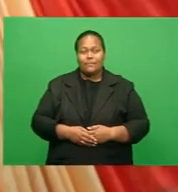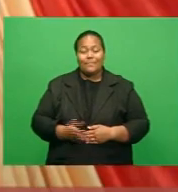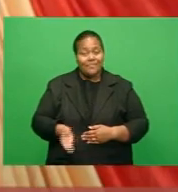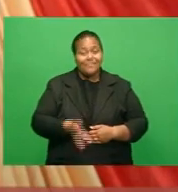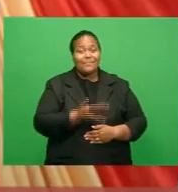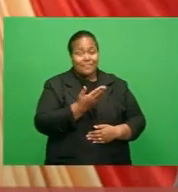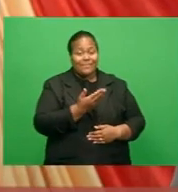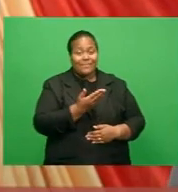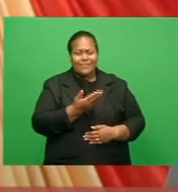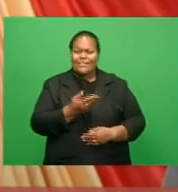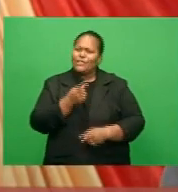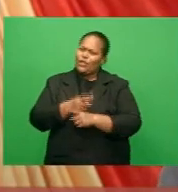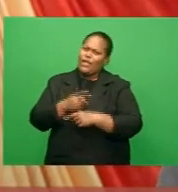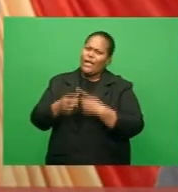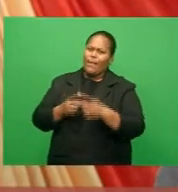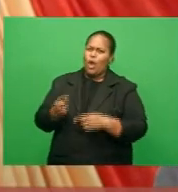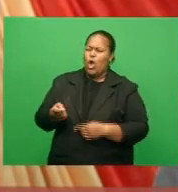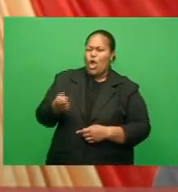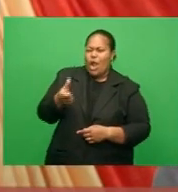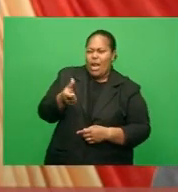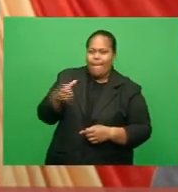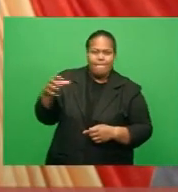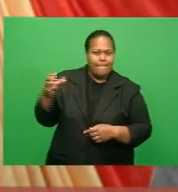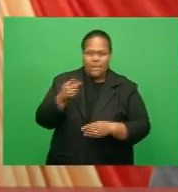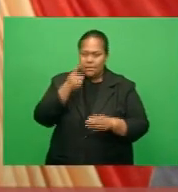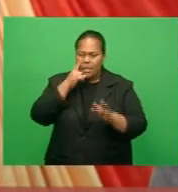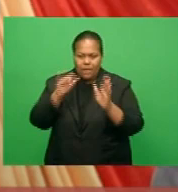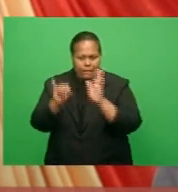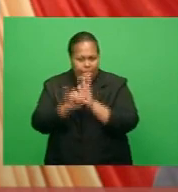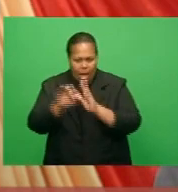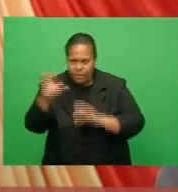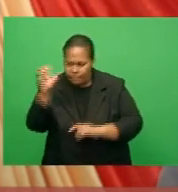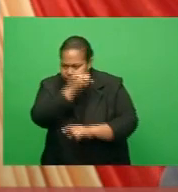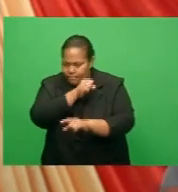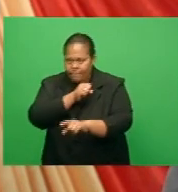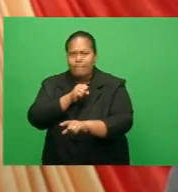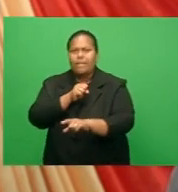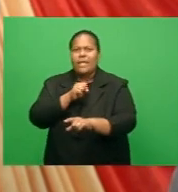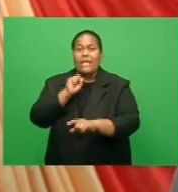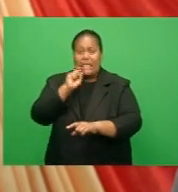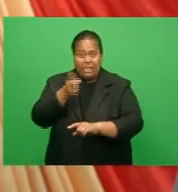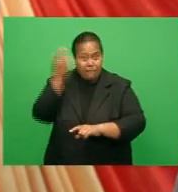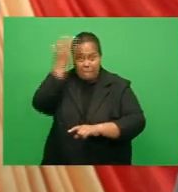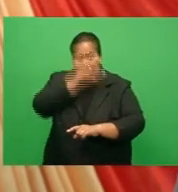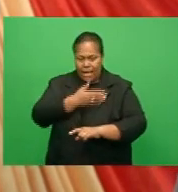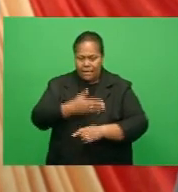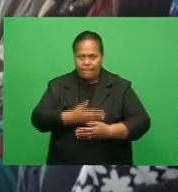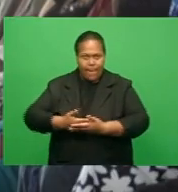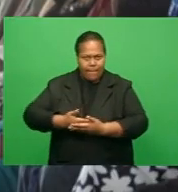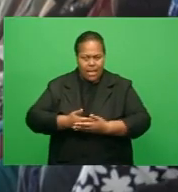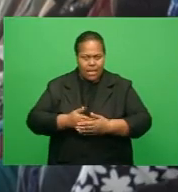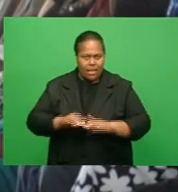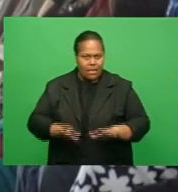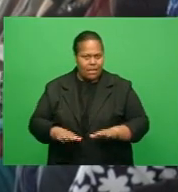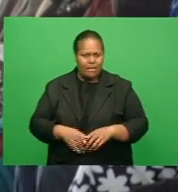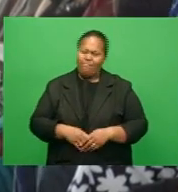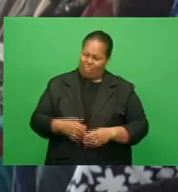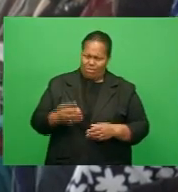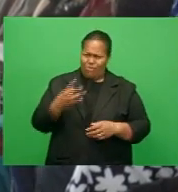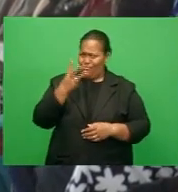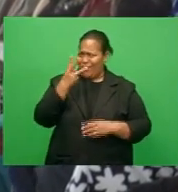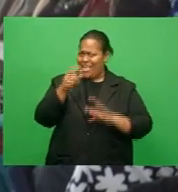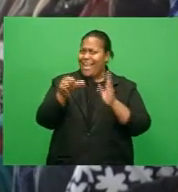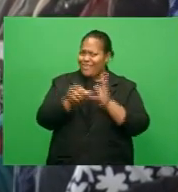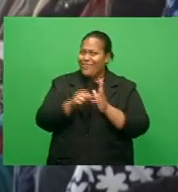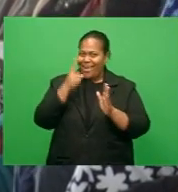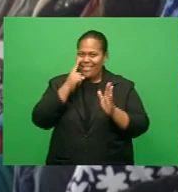intervention program to identify visual impairment in children aged up to the age of 3.